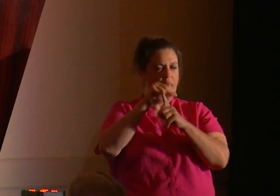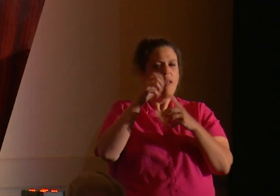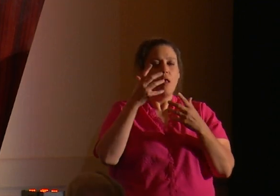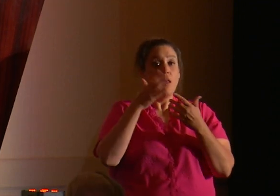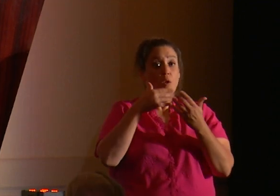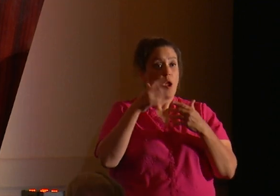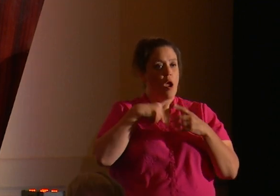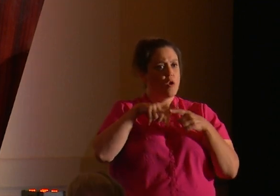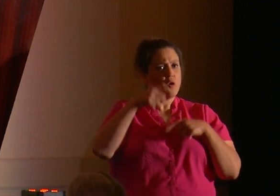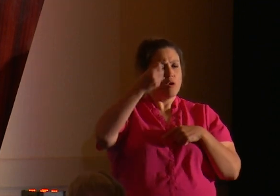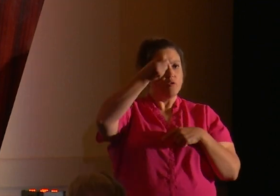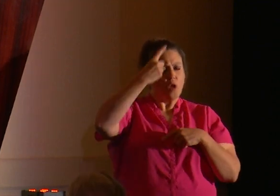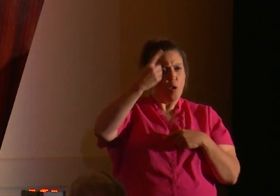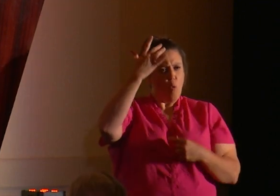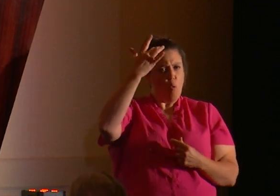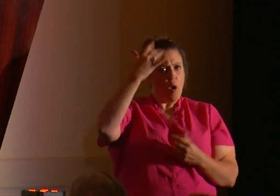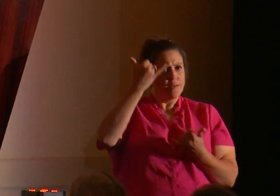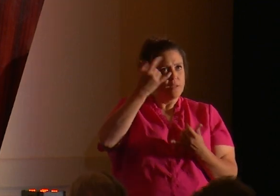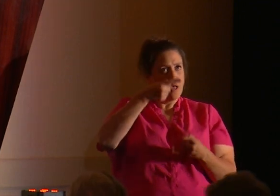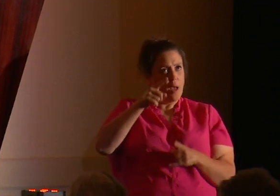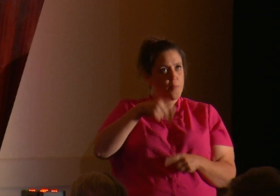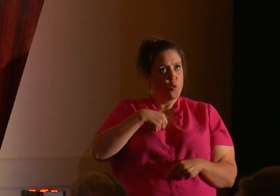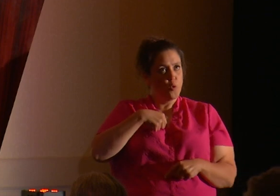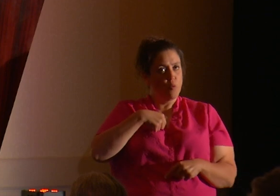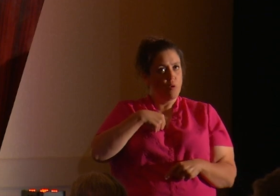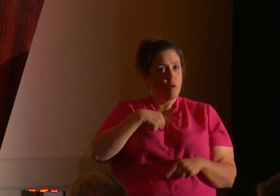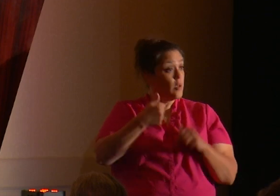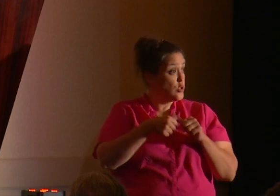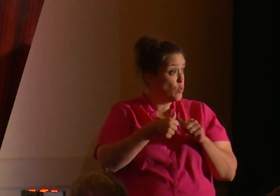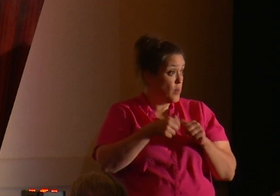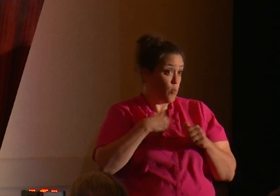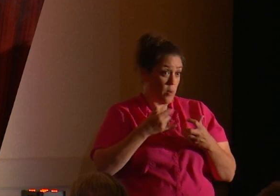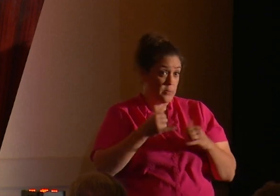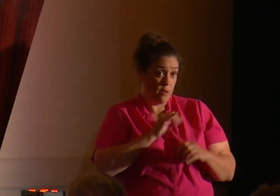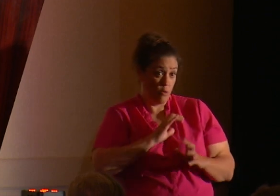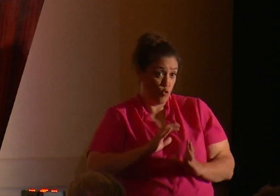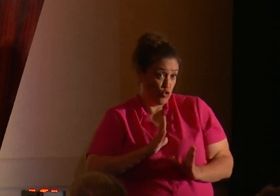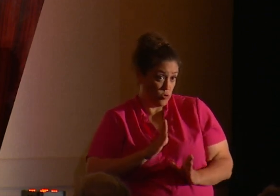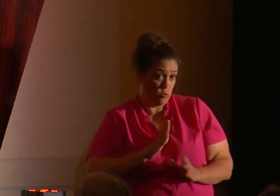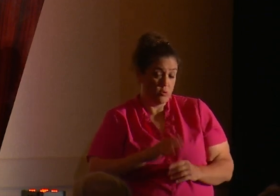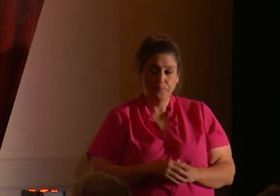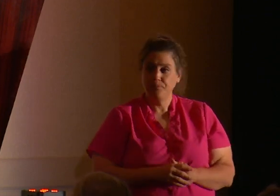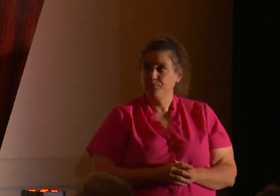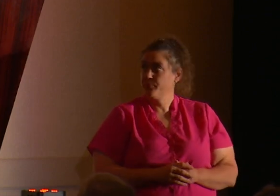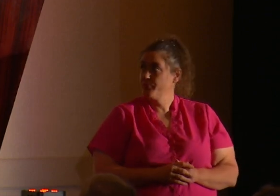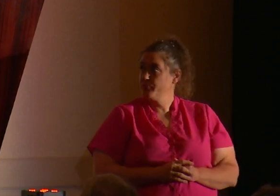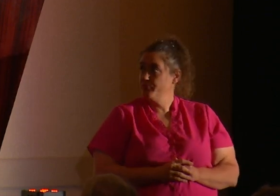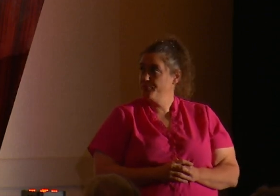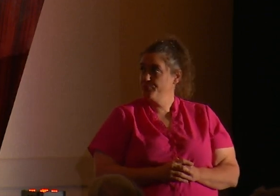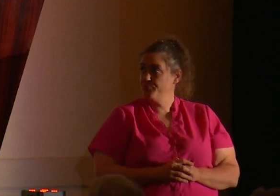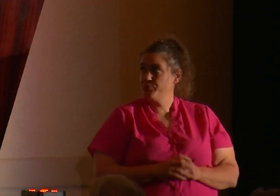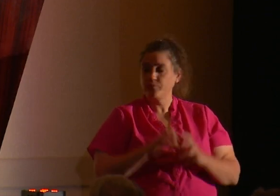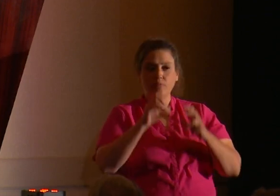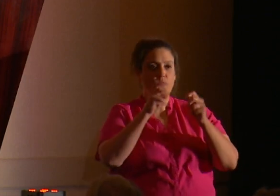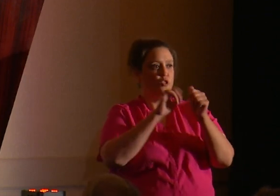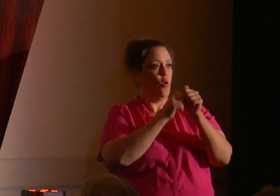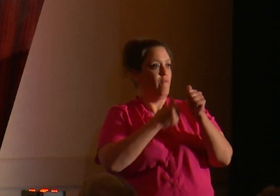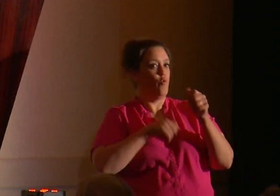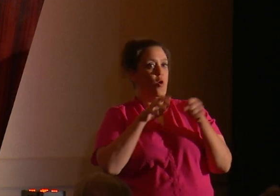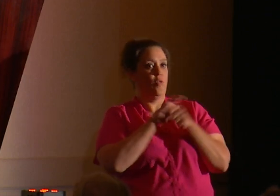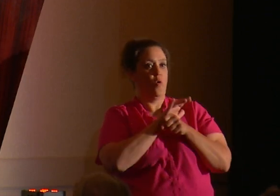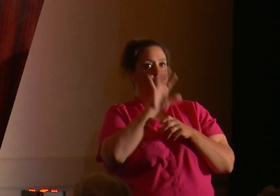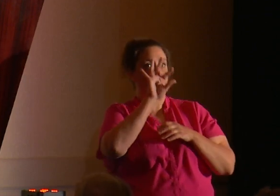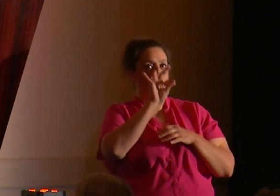couldn't understand why this was happening to me, because I'm still a Christian, I still believe in God. So I avoided the whole 9/11,